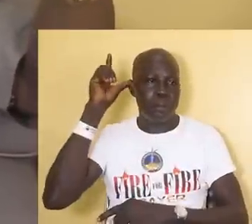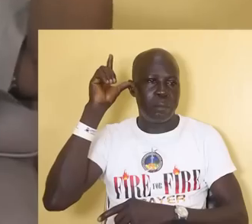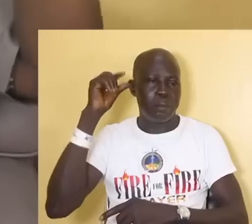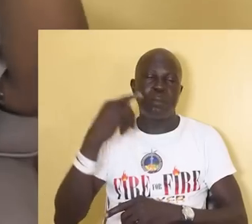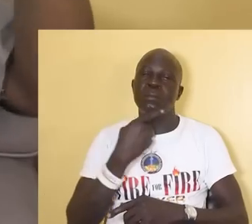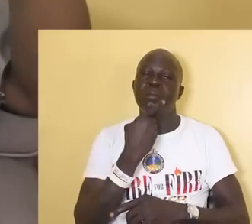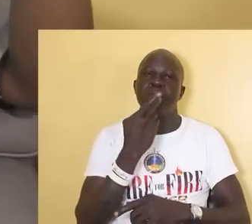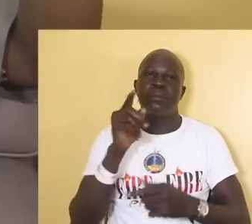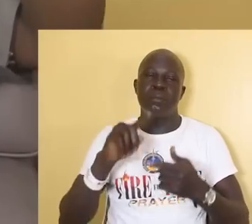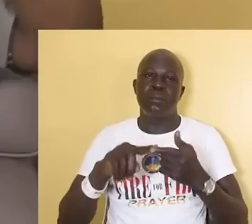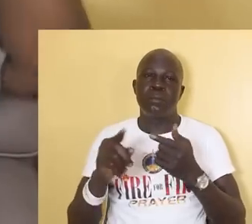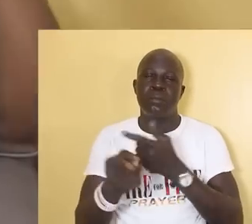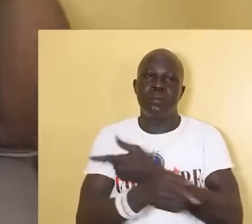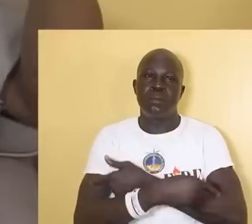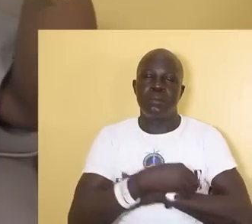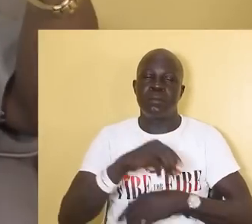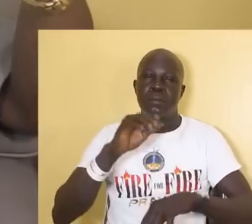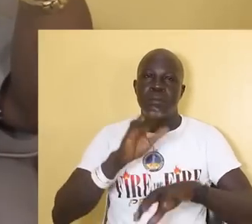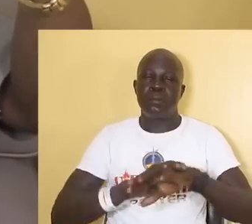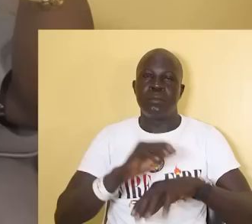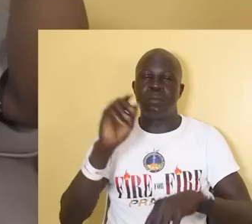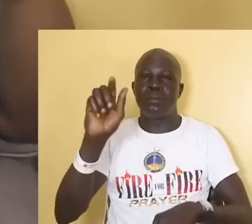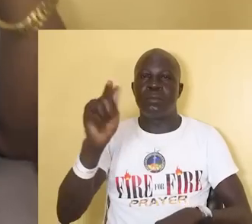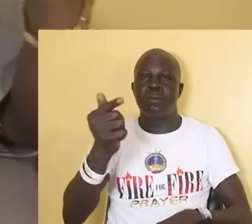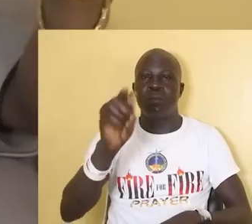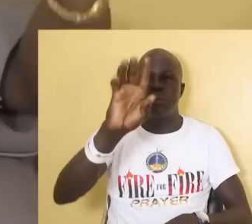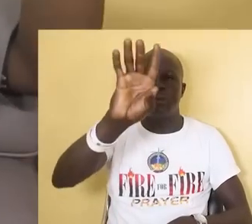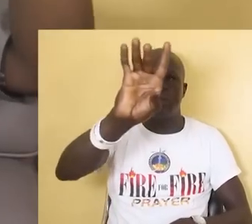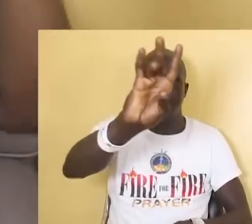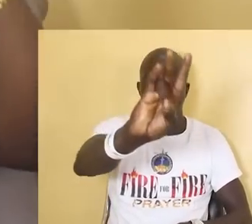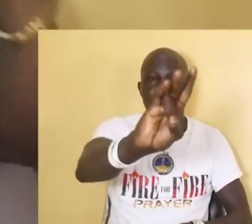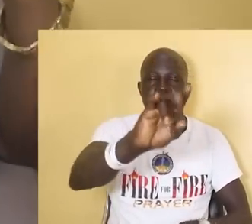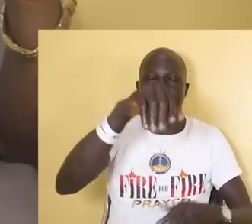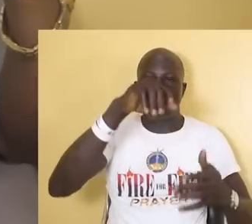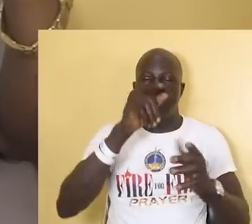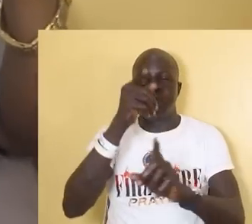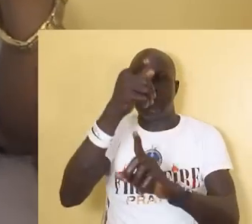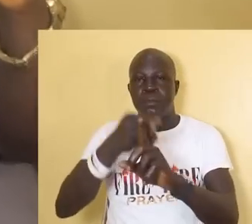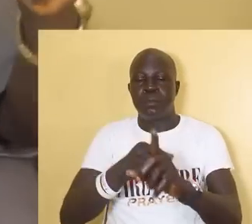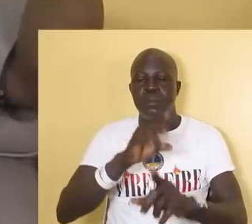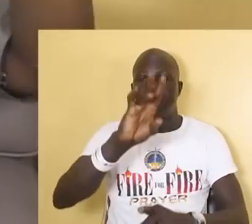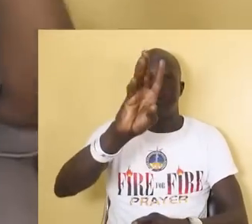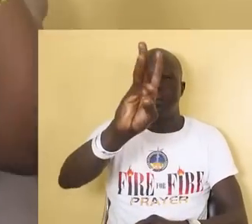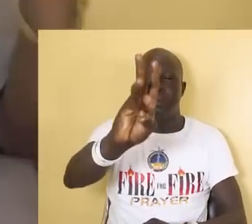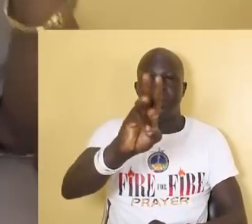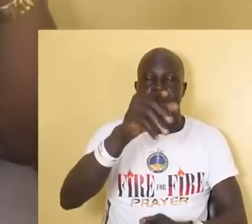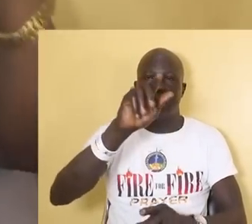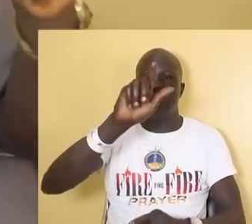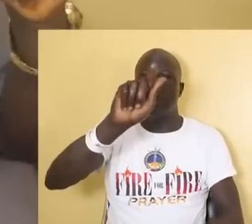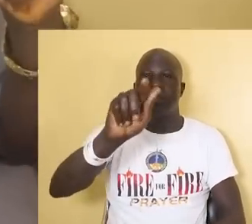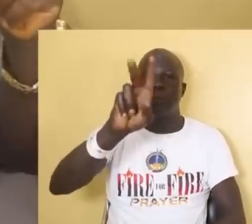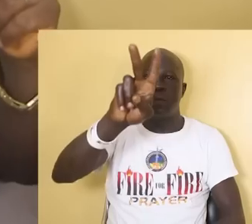hearing my voice ni oni on the 27th today on the 27th ni inu osu kefa in the 6th month odun